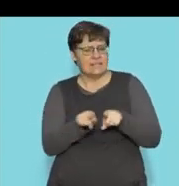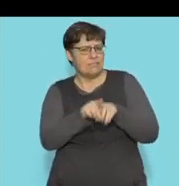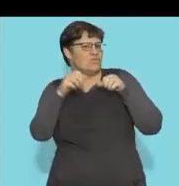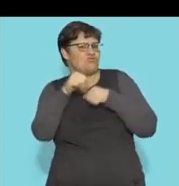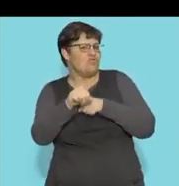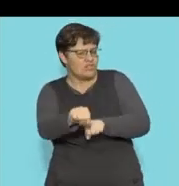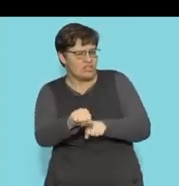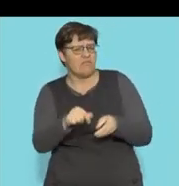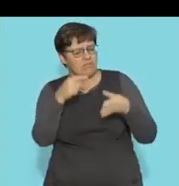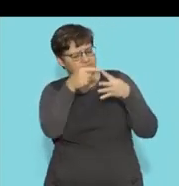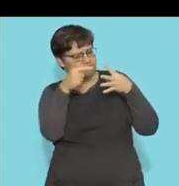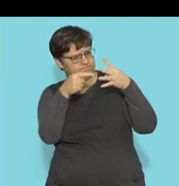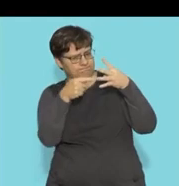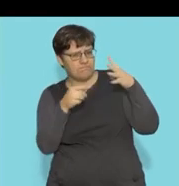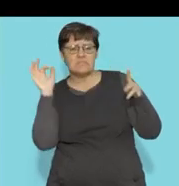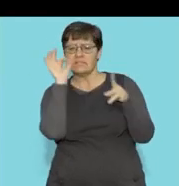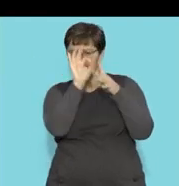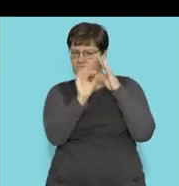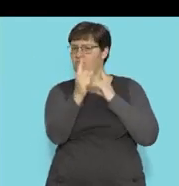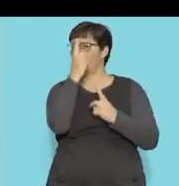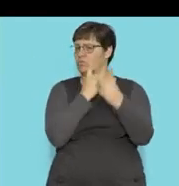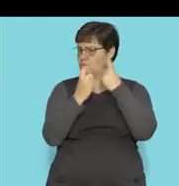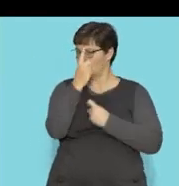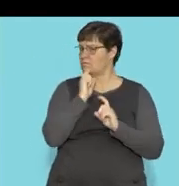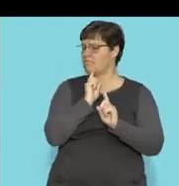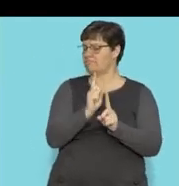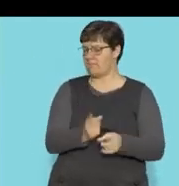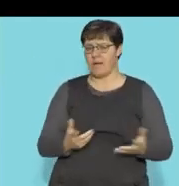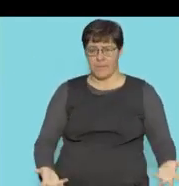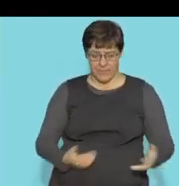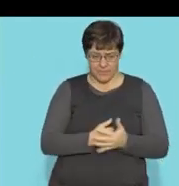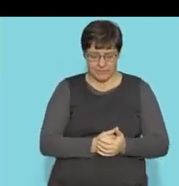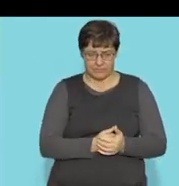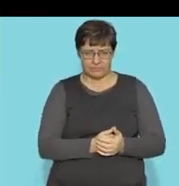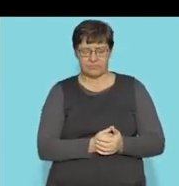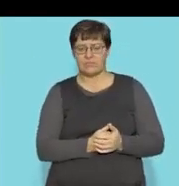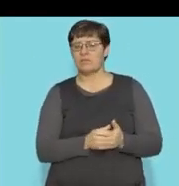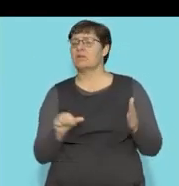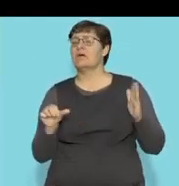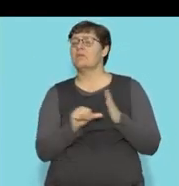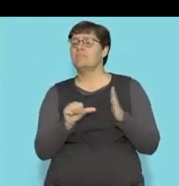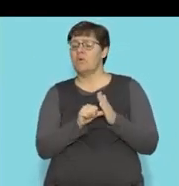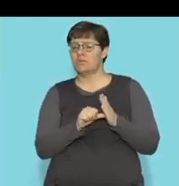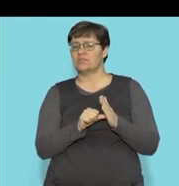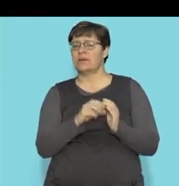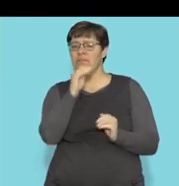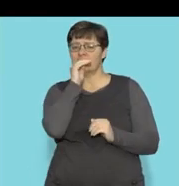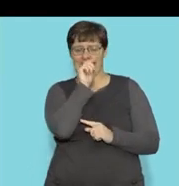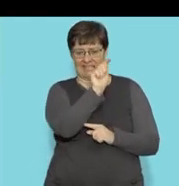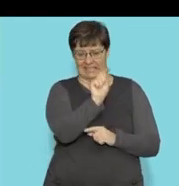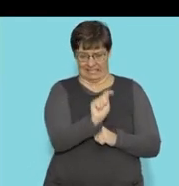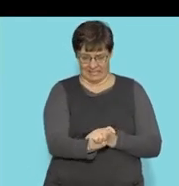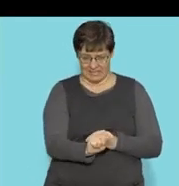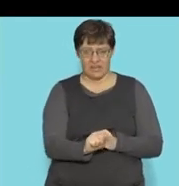strategies for specific measurement questions. Now, at this point, I'm just going to revise some of the important definitions with you, just so